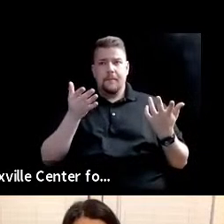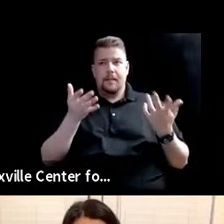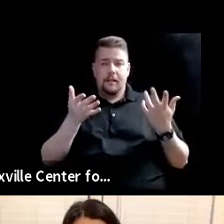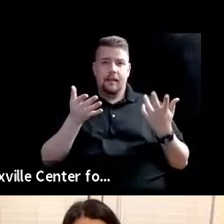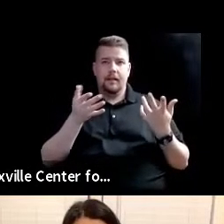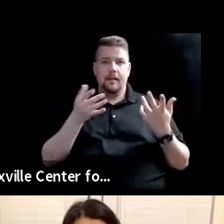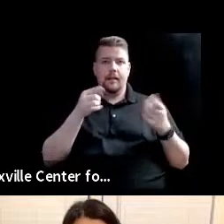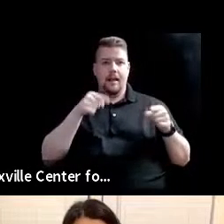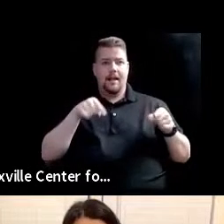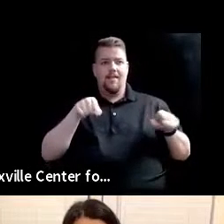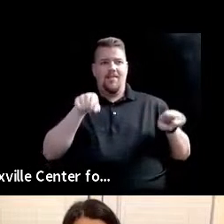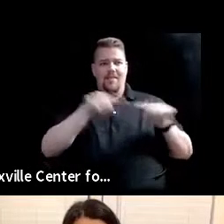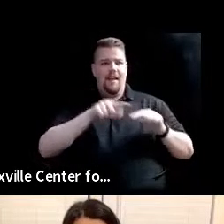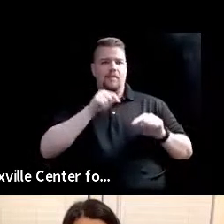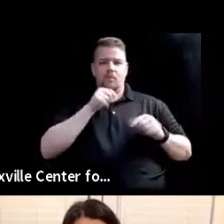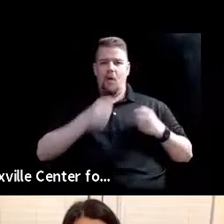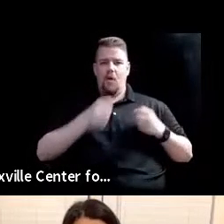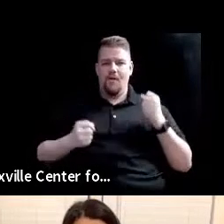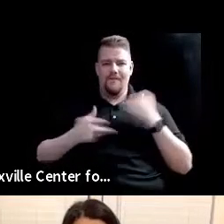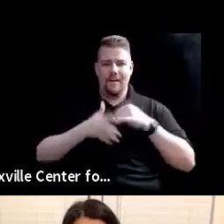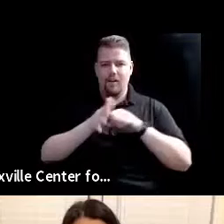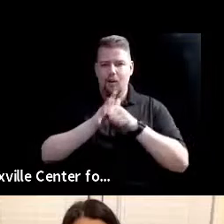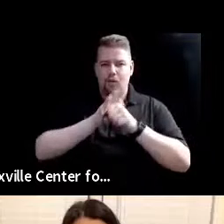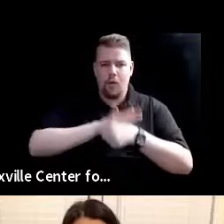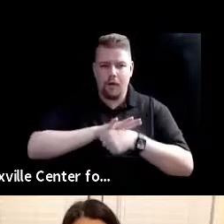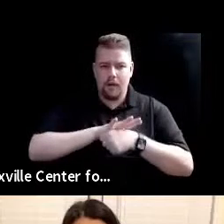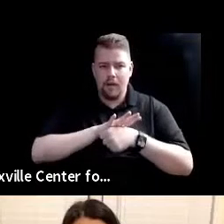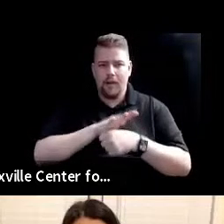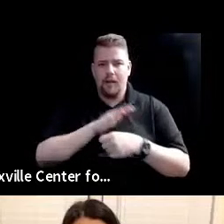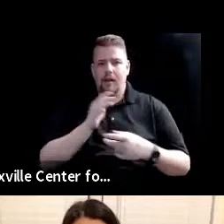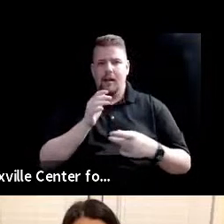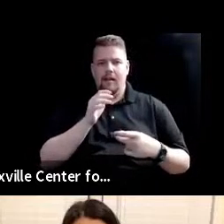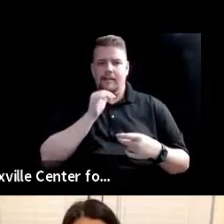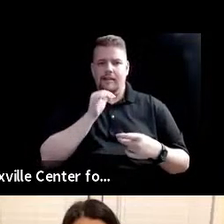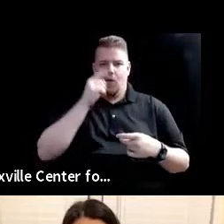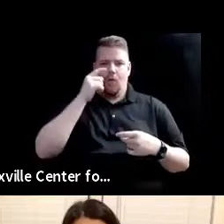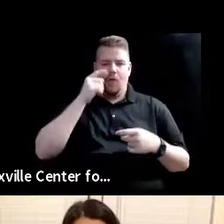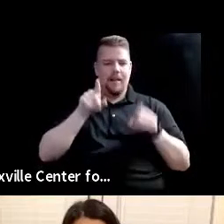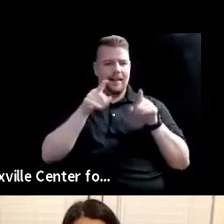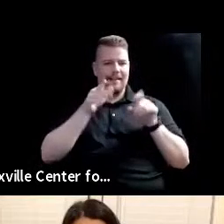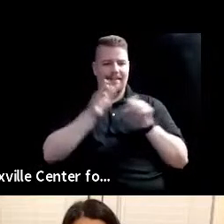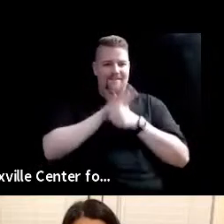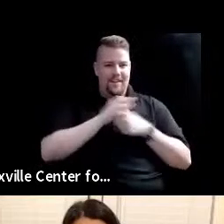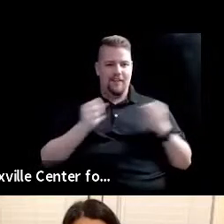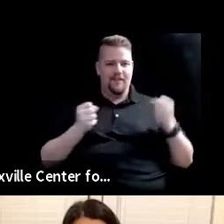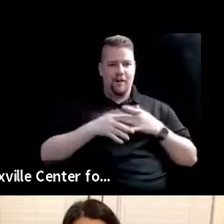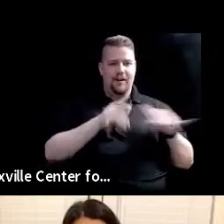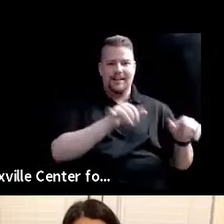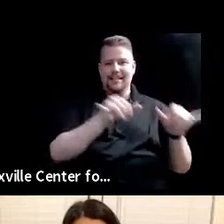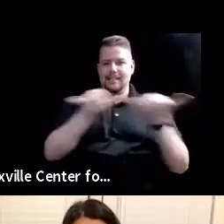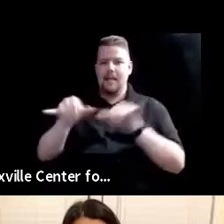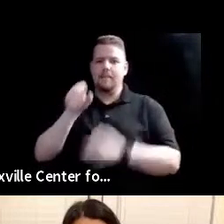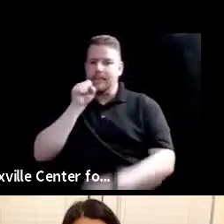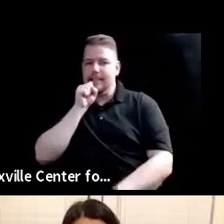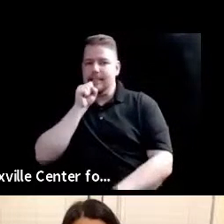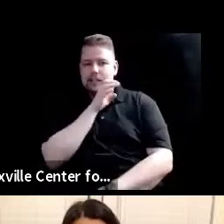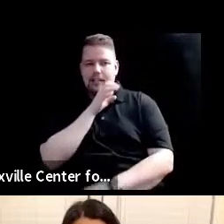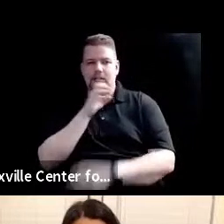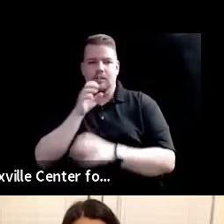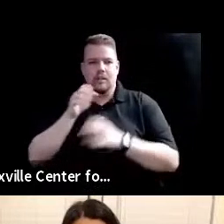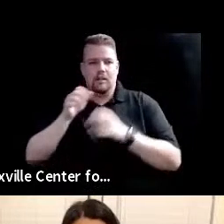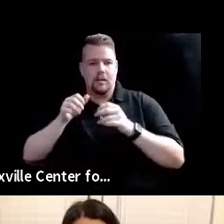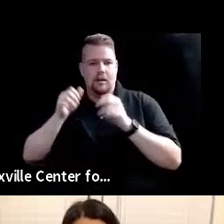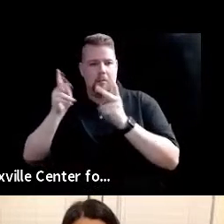they do not fear the coronavirus as a senior adult in the community. And it's one of those that,